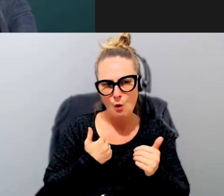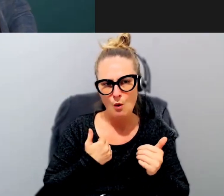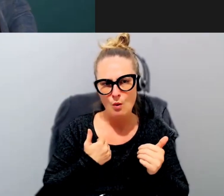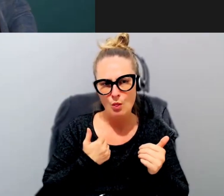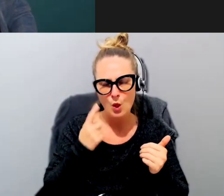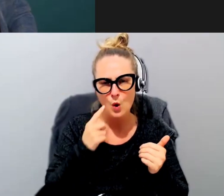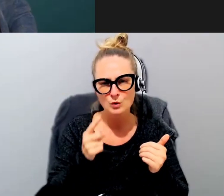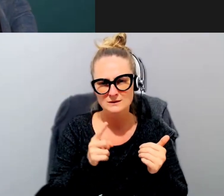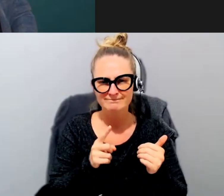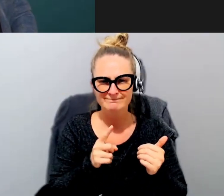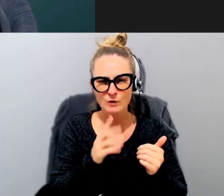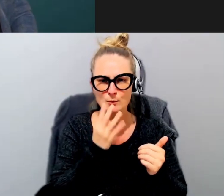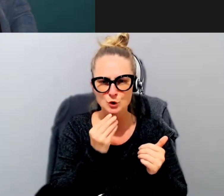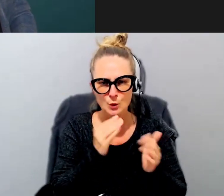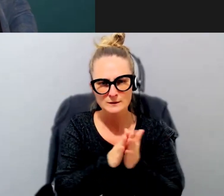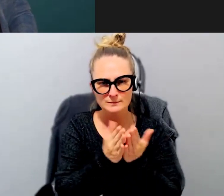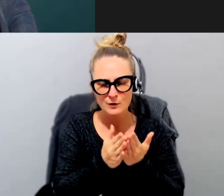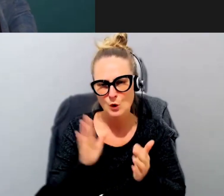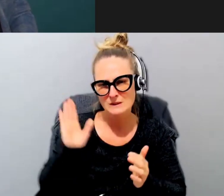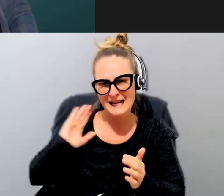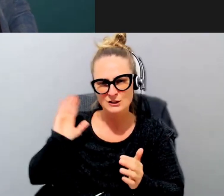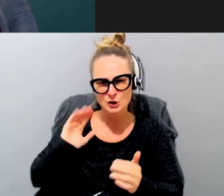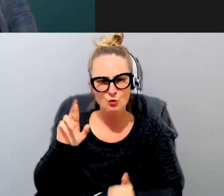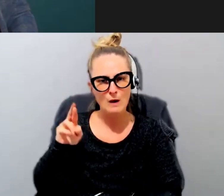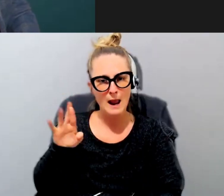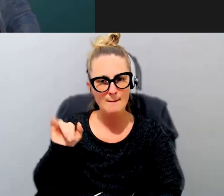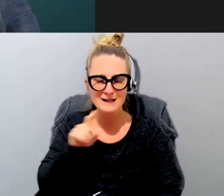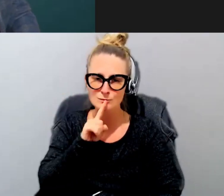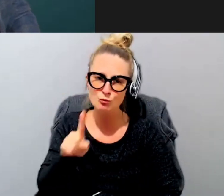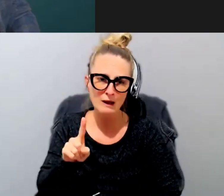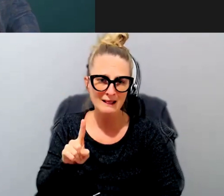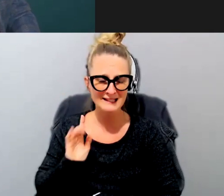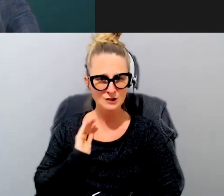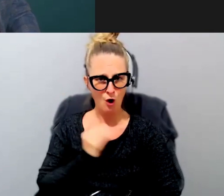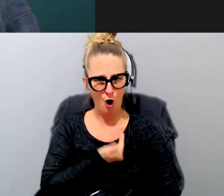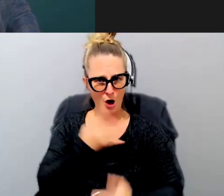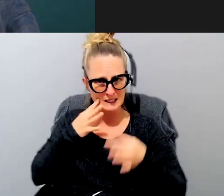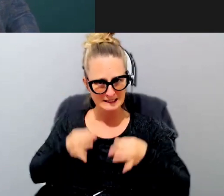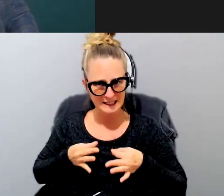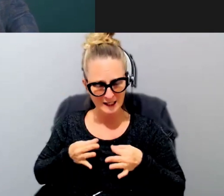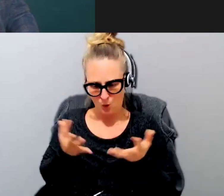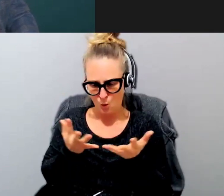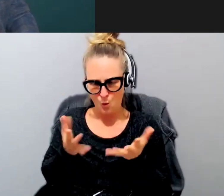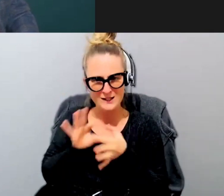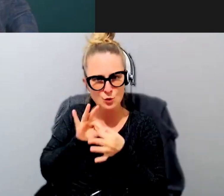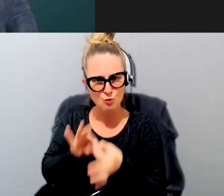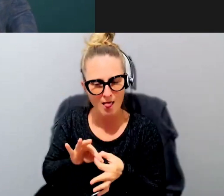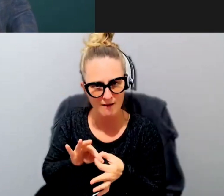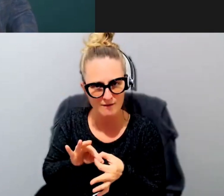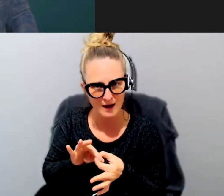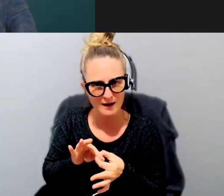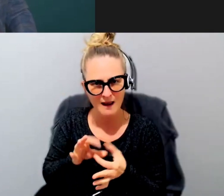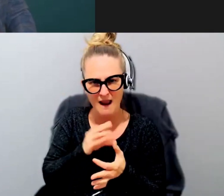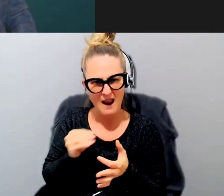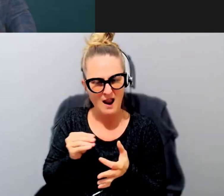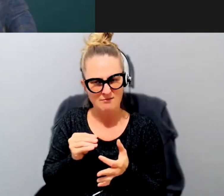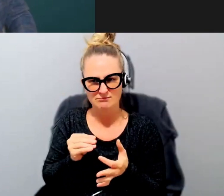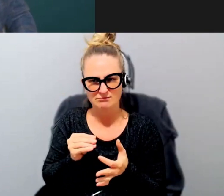ancient rabbis. But it's up to us to decide what is still relevant and what is no longer